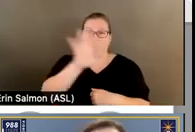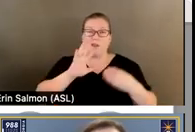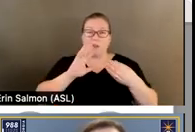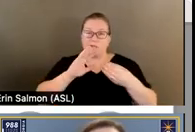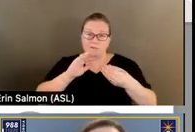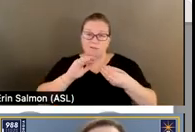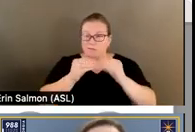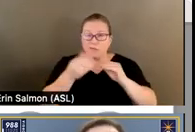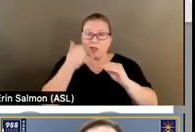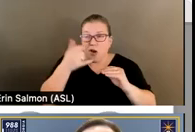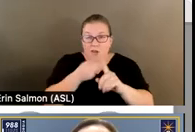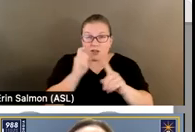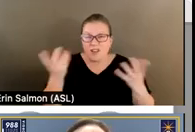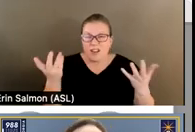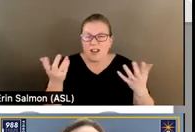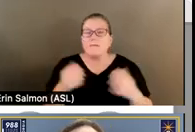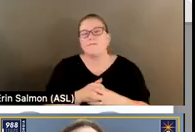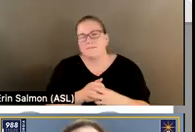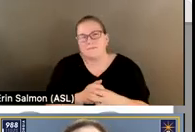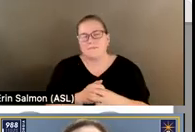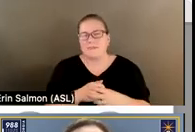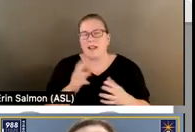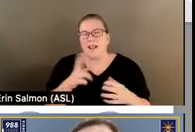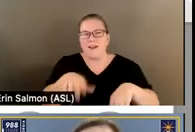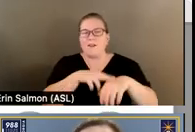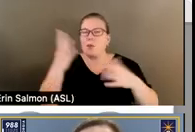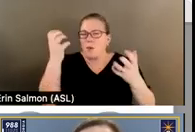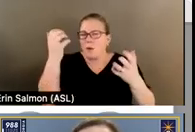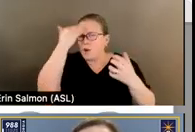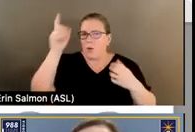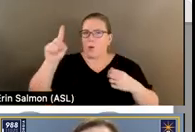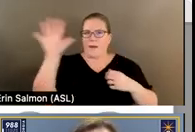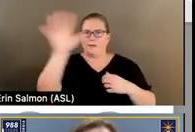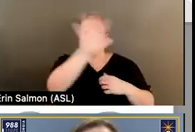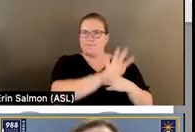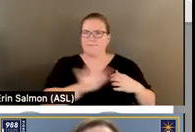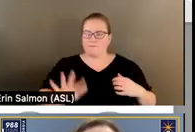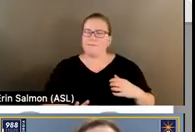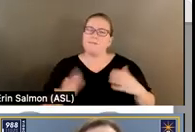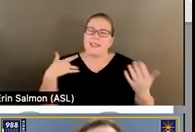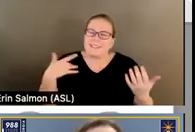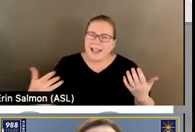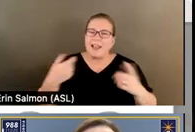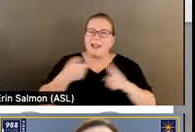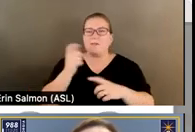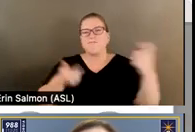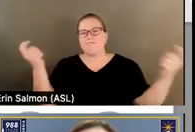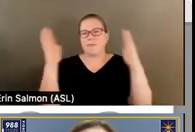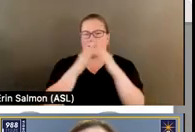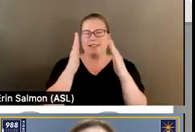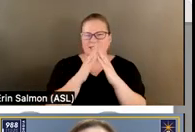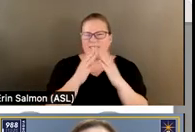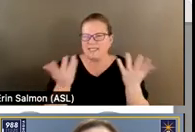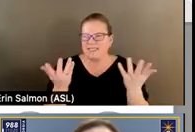not be surprised, we're tracking closely on where our calls come from. The majority of our calls come from the large urban areas. Next